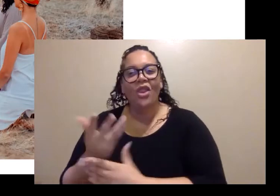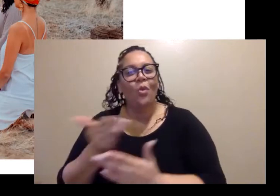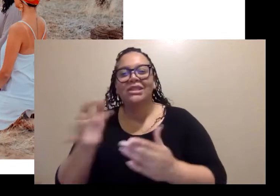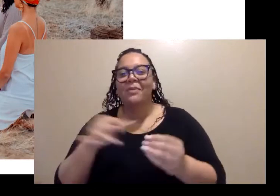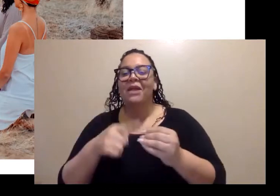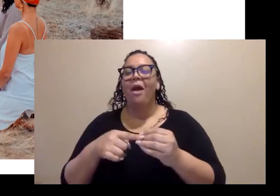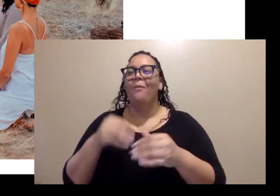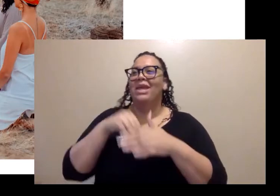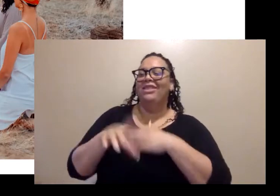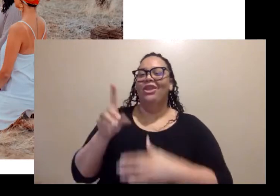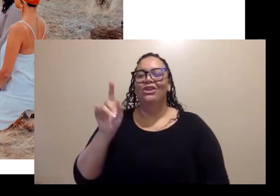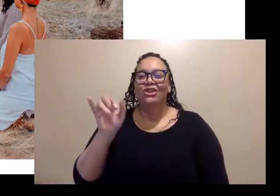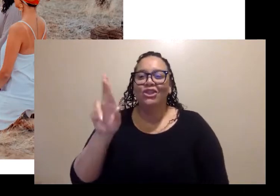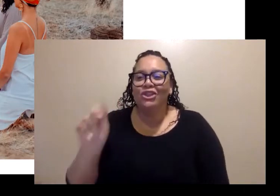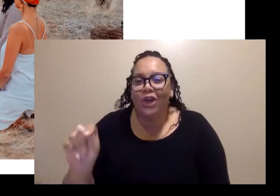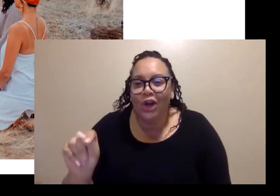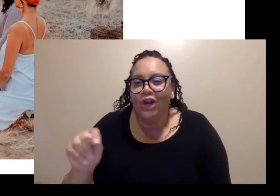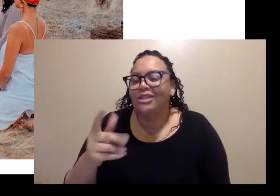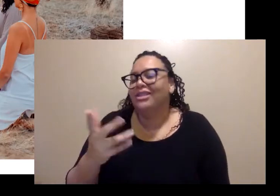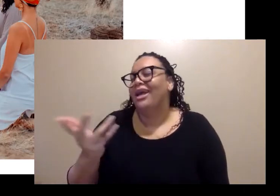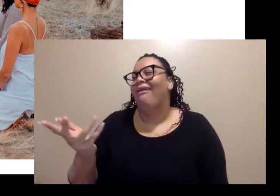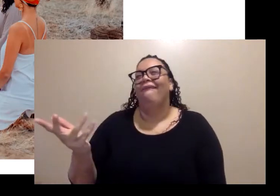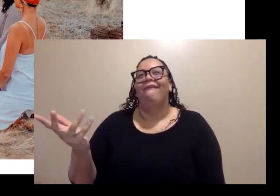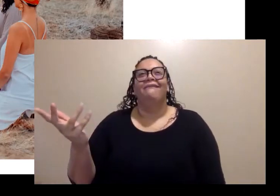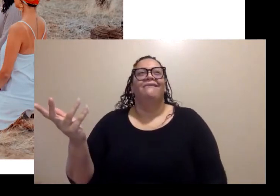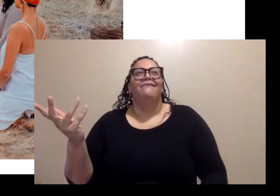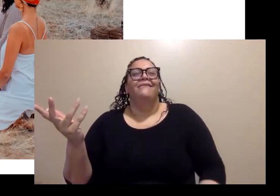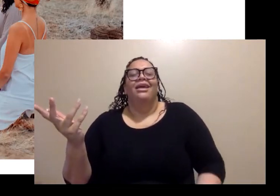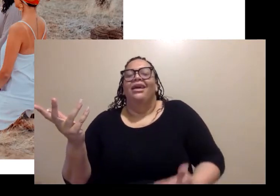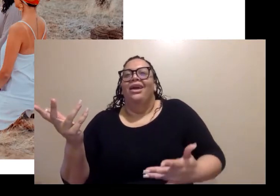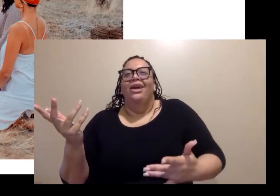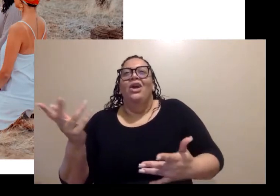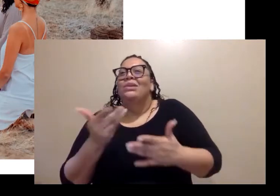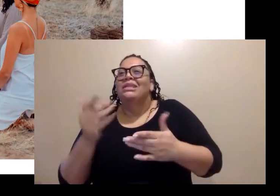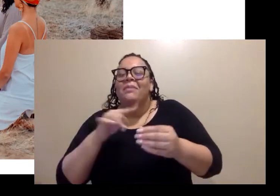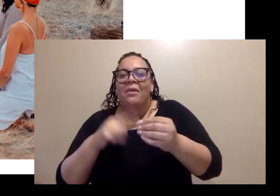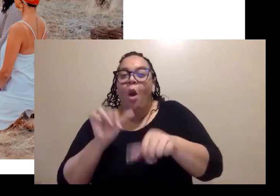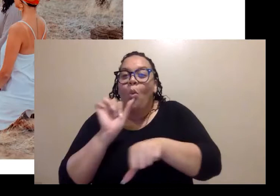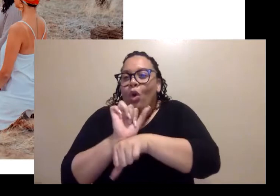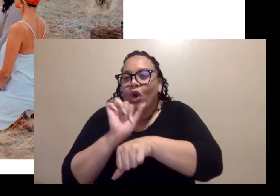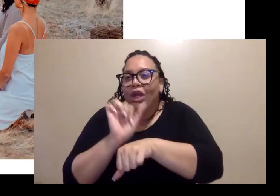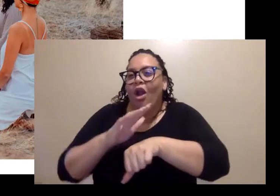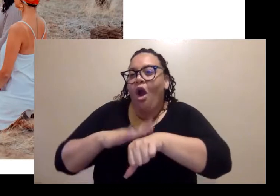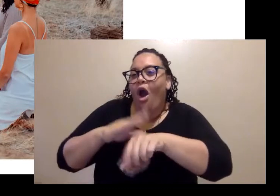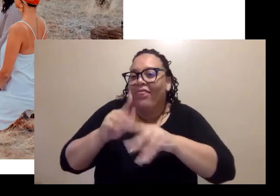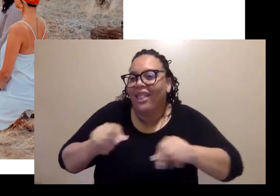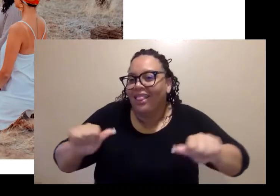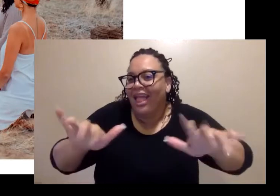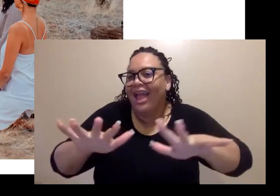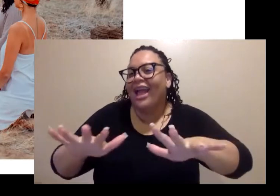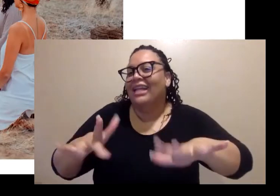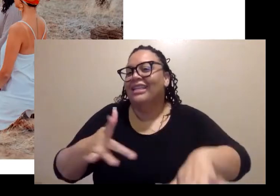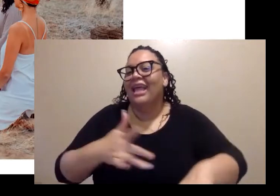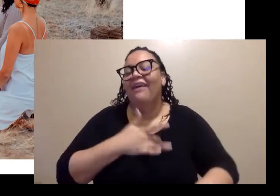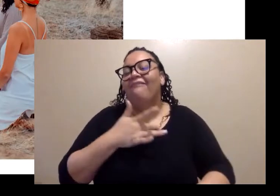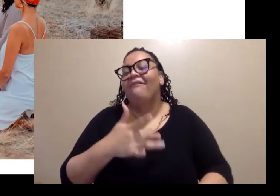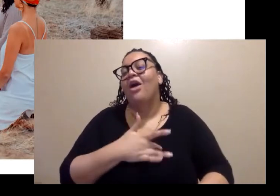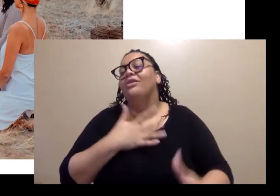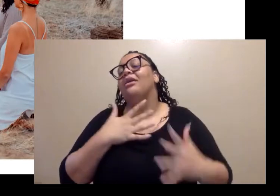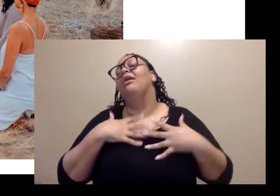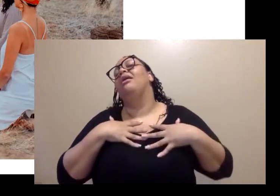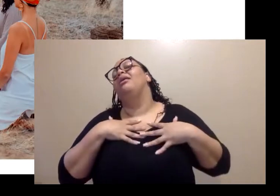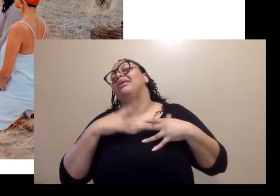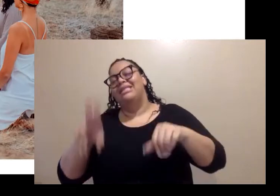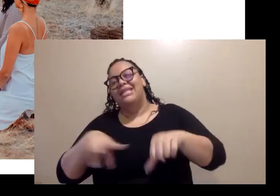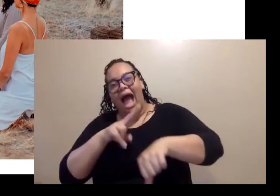dirt. There was something about working the land just felt natural to